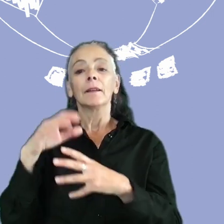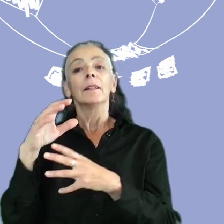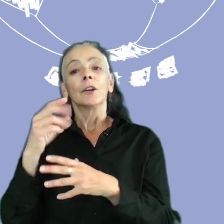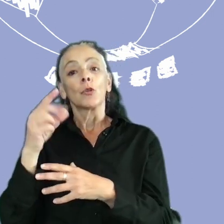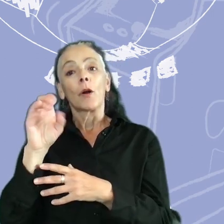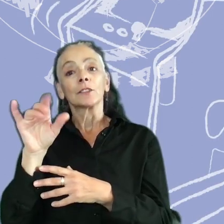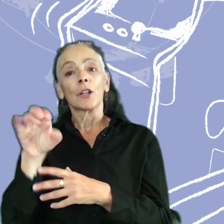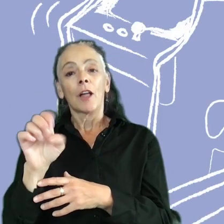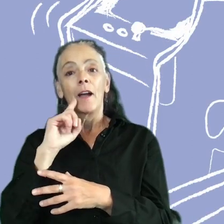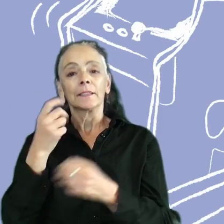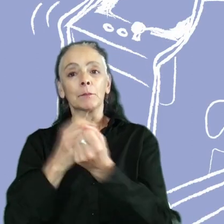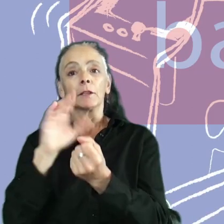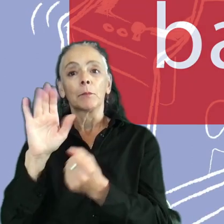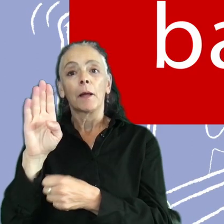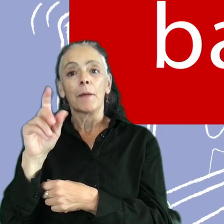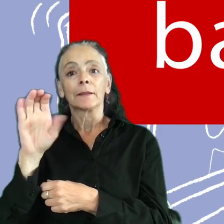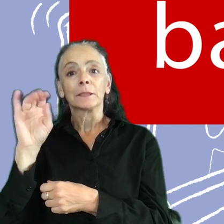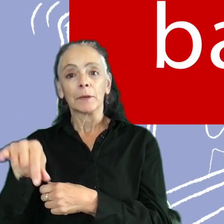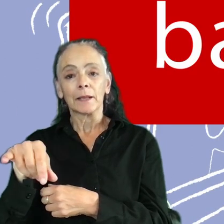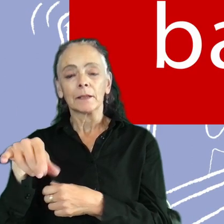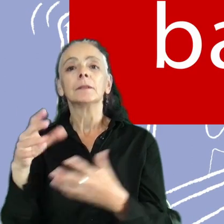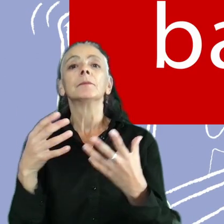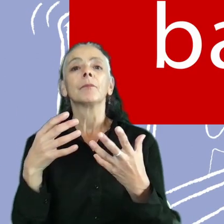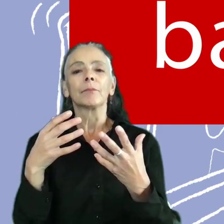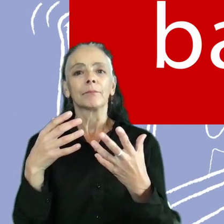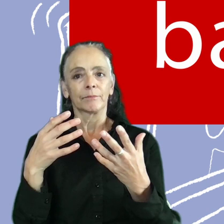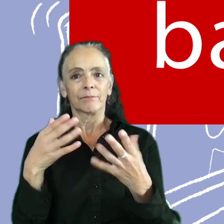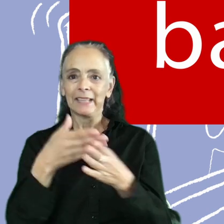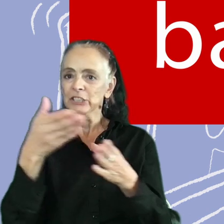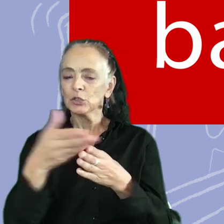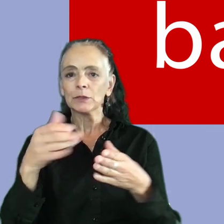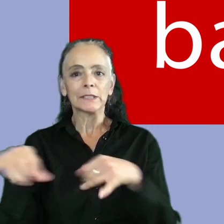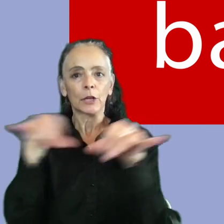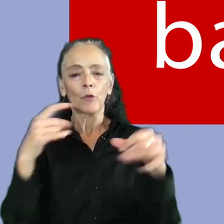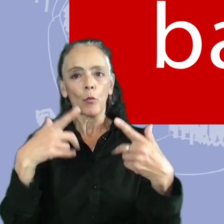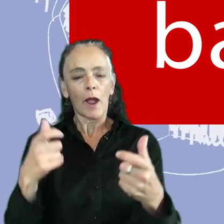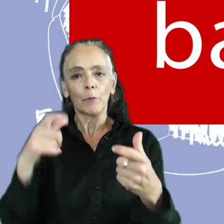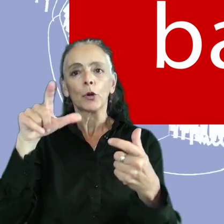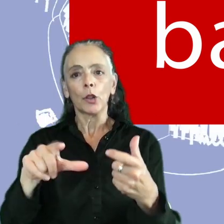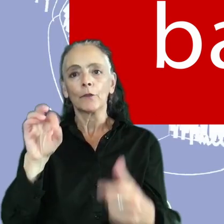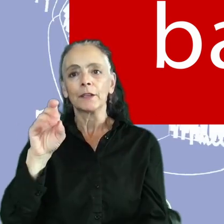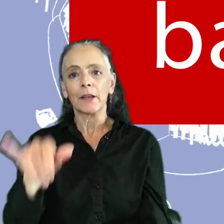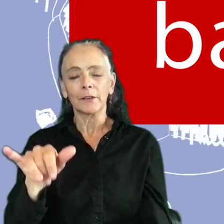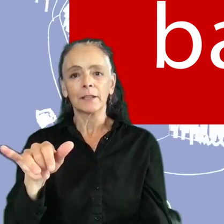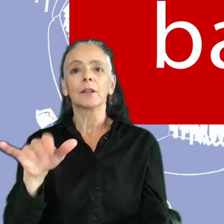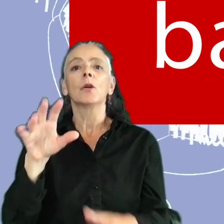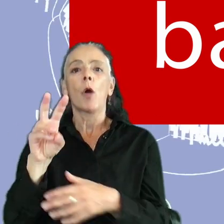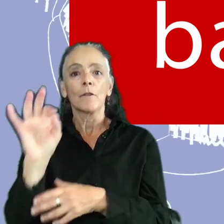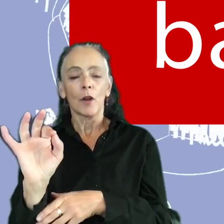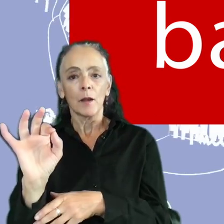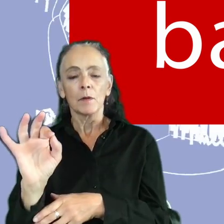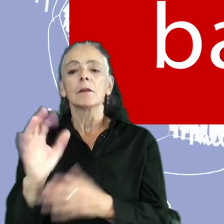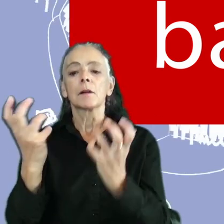drugs online is sponsored by balsamiq balsamic wireframes is the industry standard for rapid low fidelity wireframing